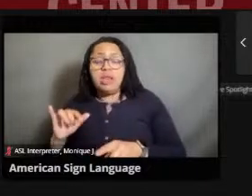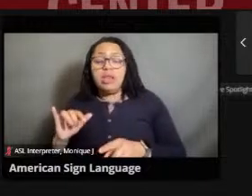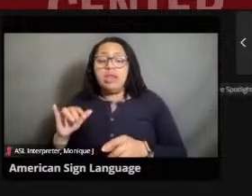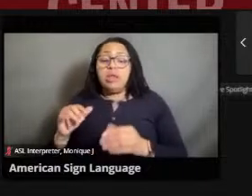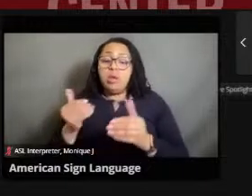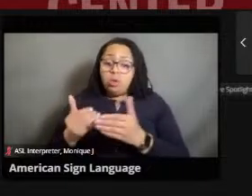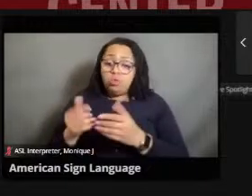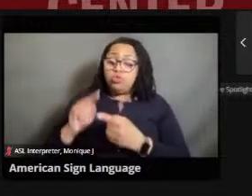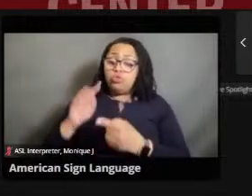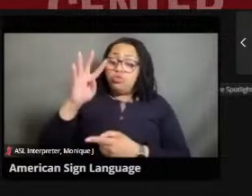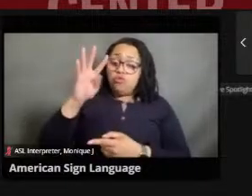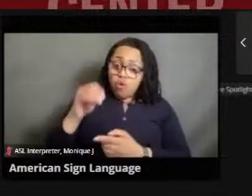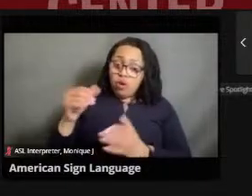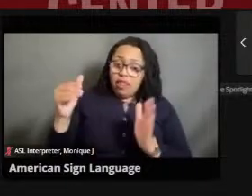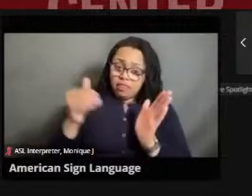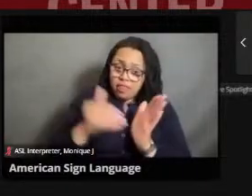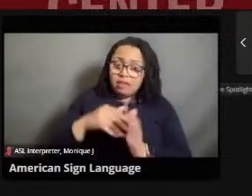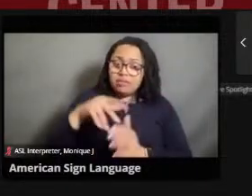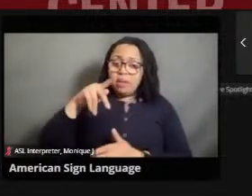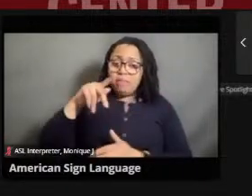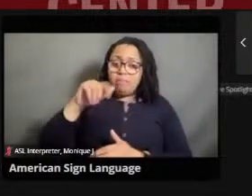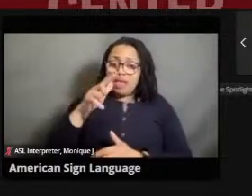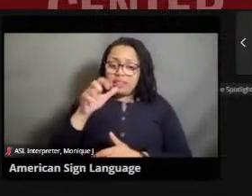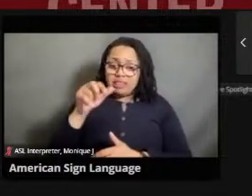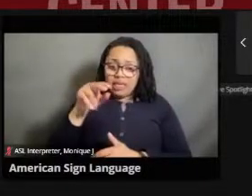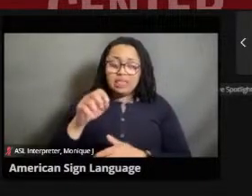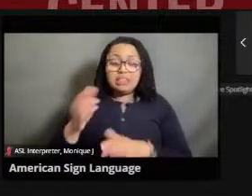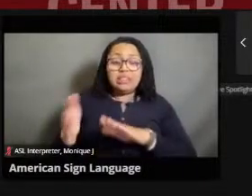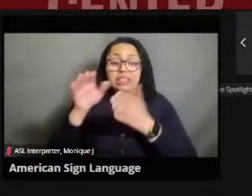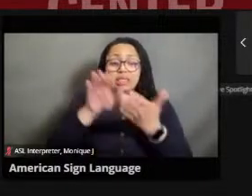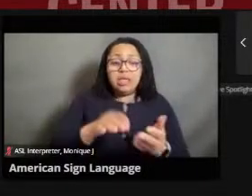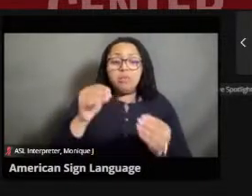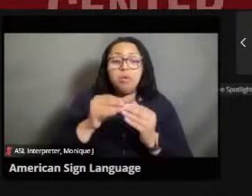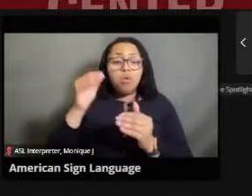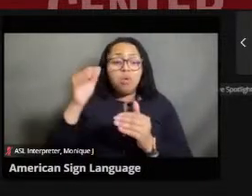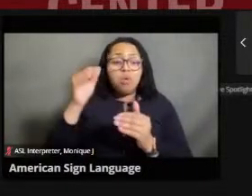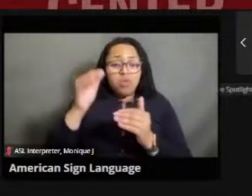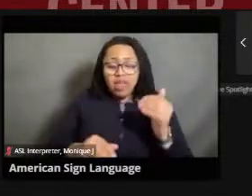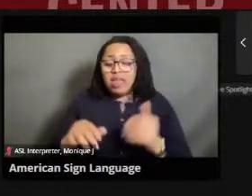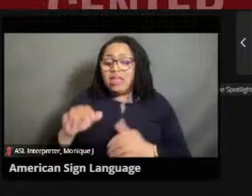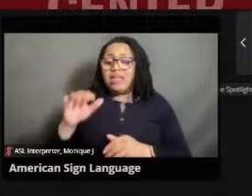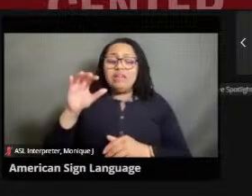dead, almost 75,000 people injured,